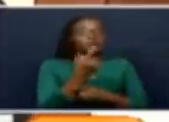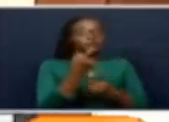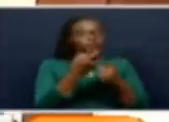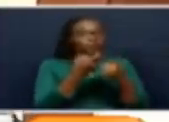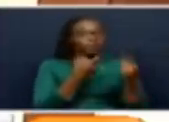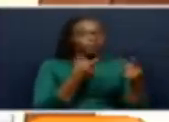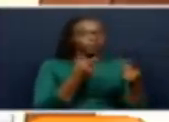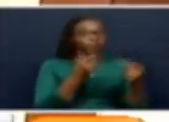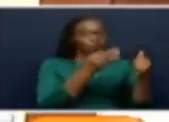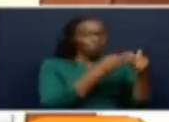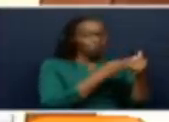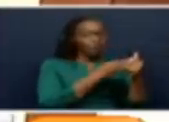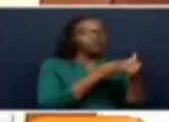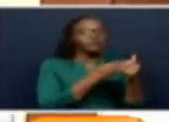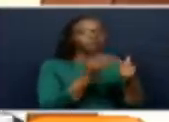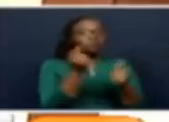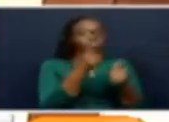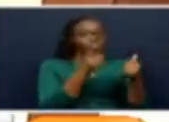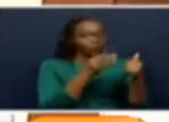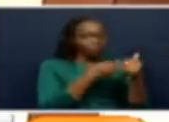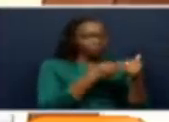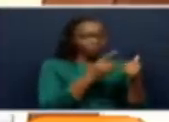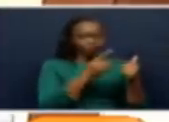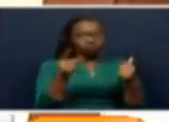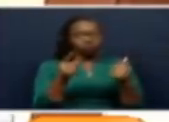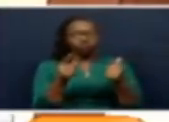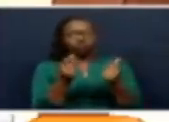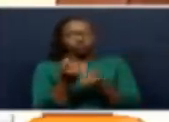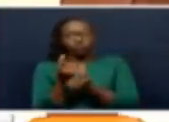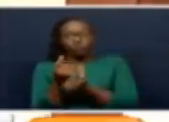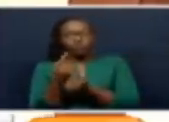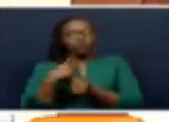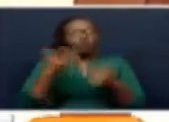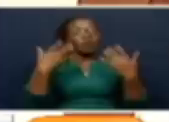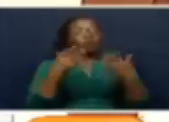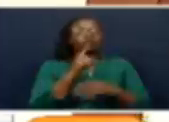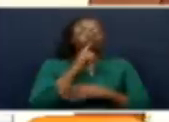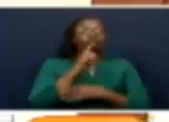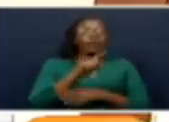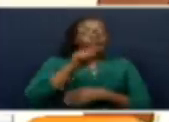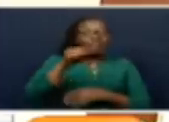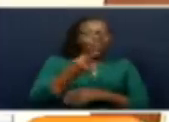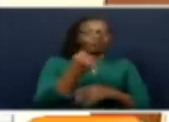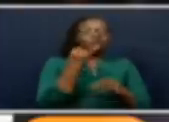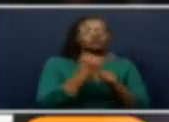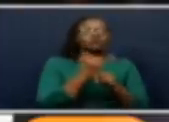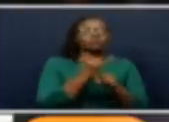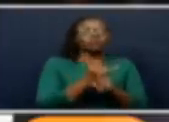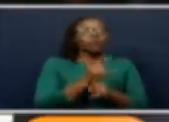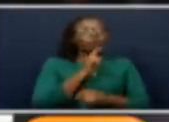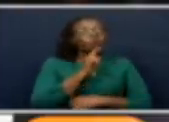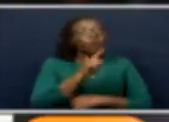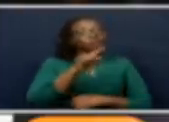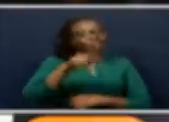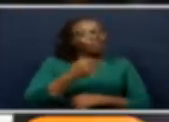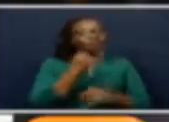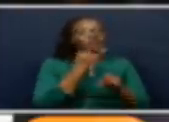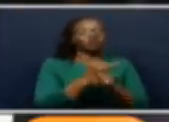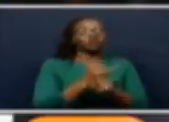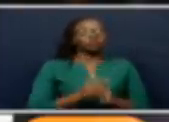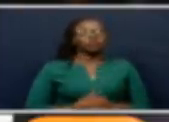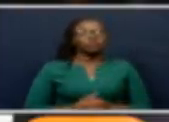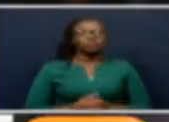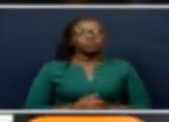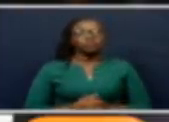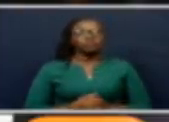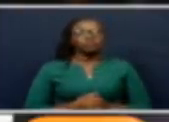from August to November, we had lost 100,000 jobs. What? 100,000 jobs.